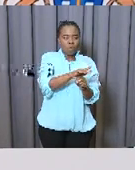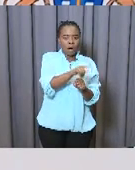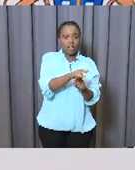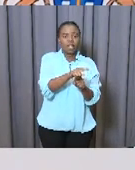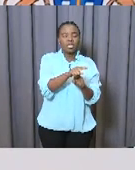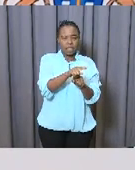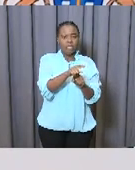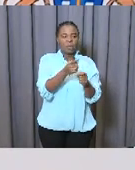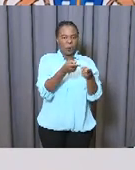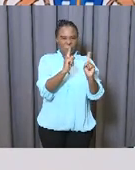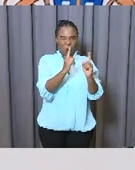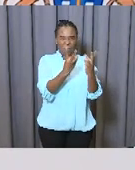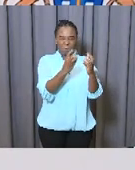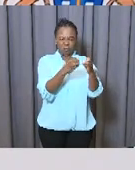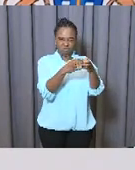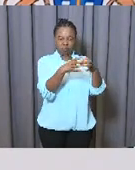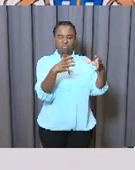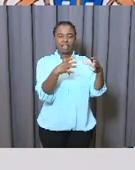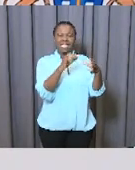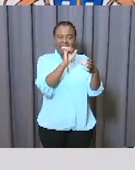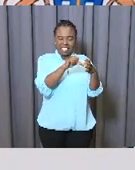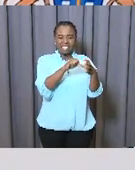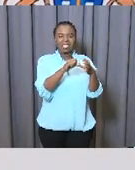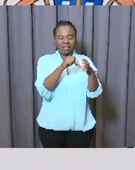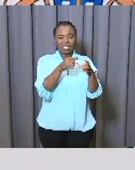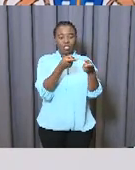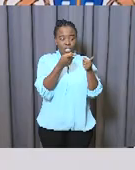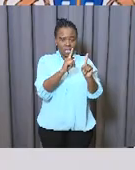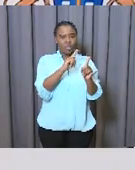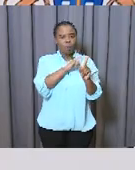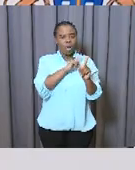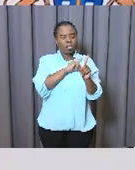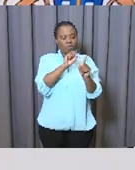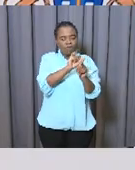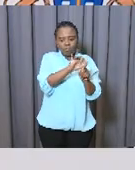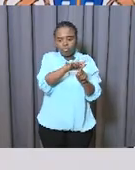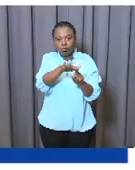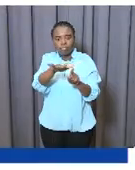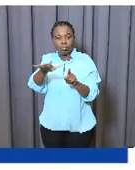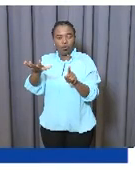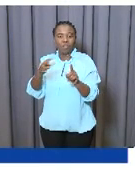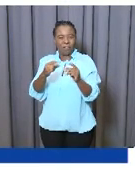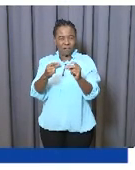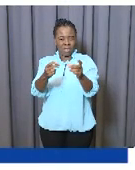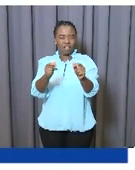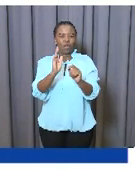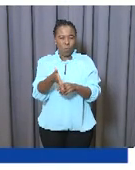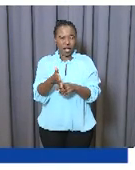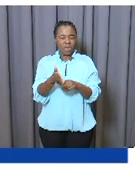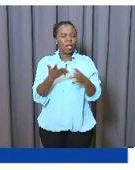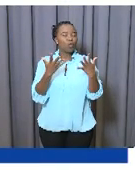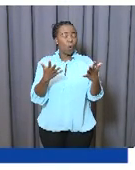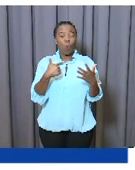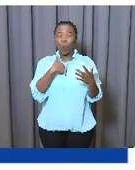densely populated could be deadly in terms of the spread of the infection. So we are not waiting